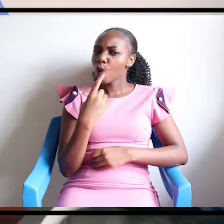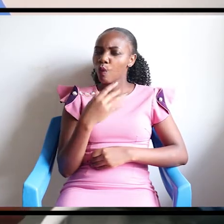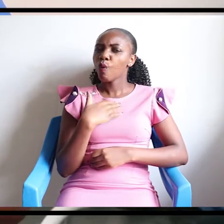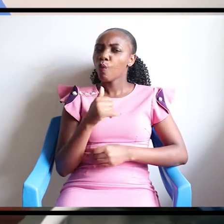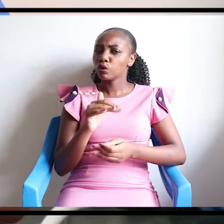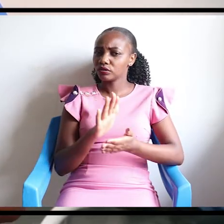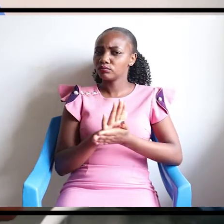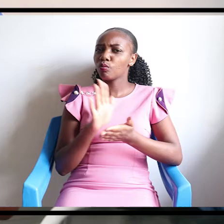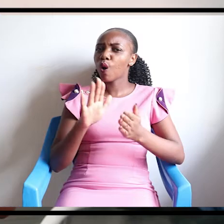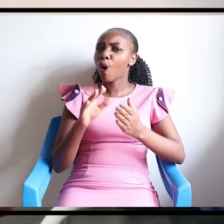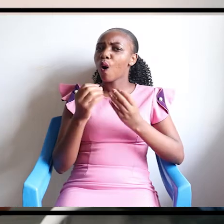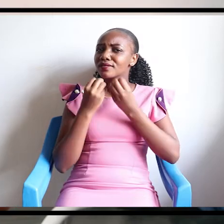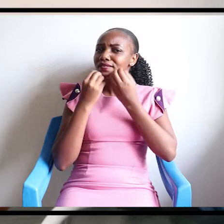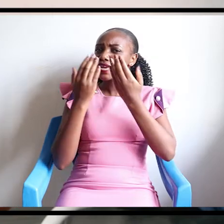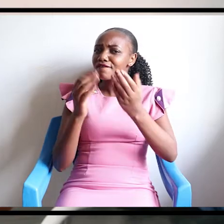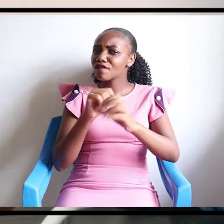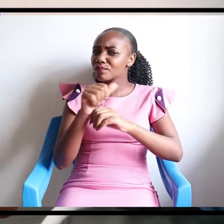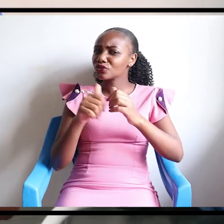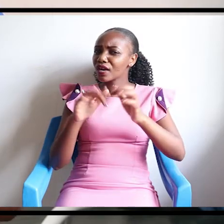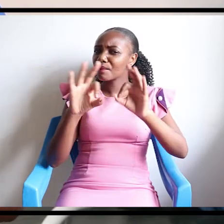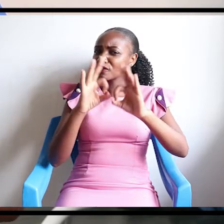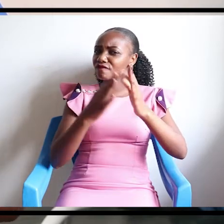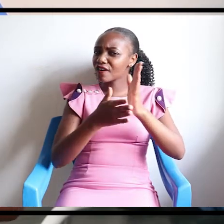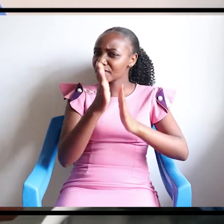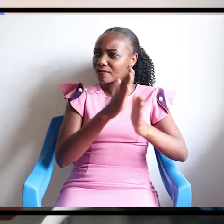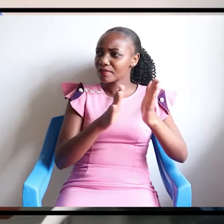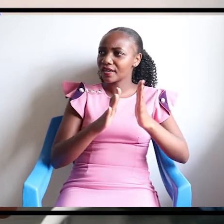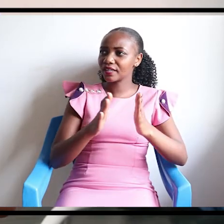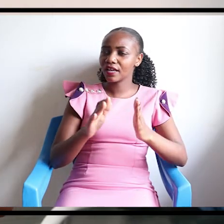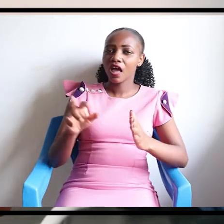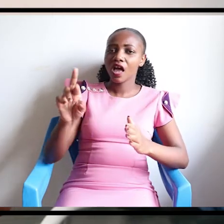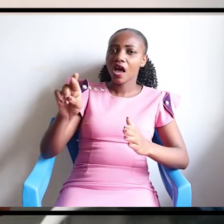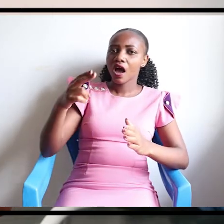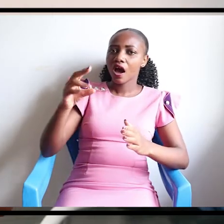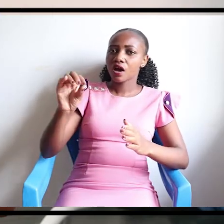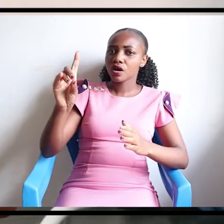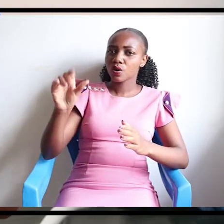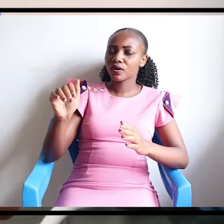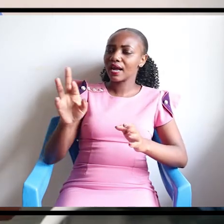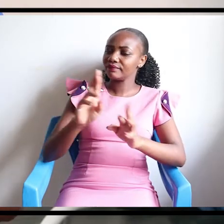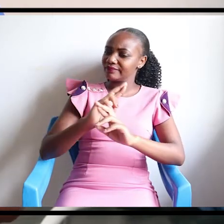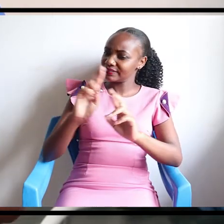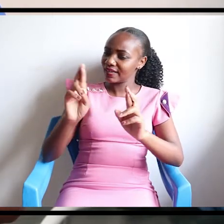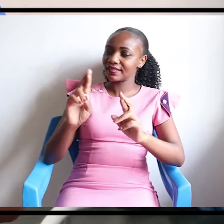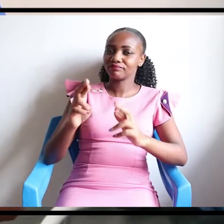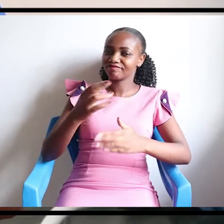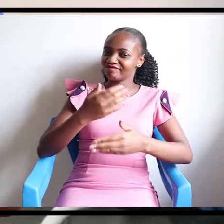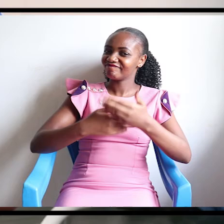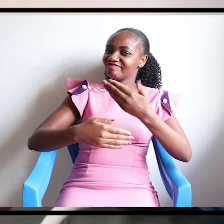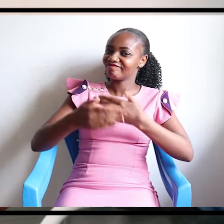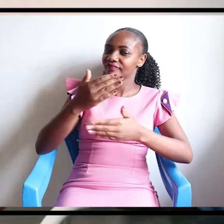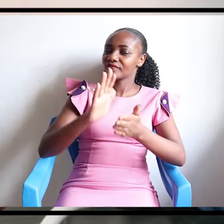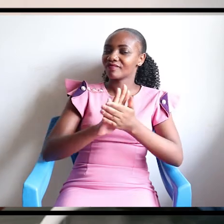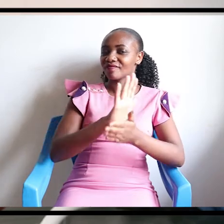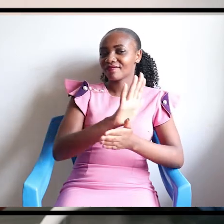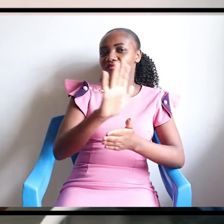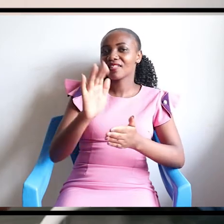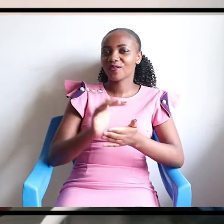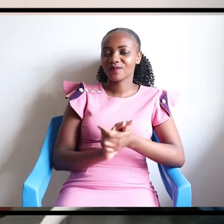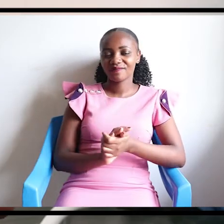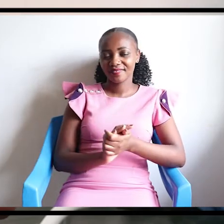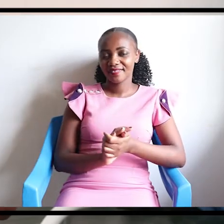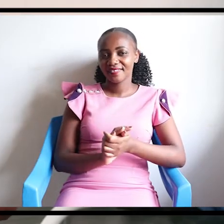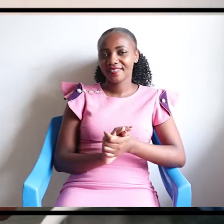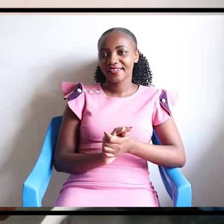get more details about family planning, Rhoda is ready to work with us this journey at a personal level, because we are all at different